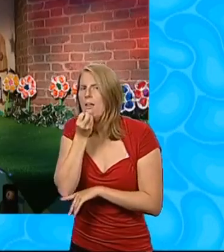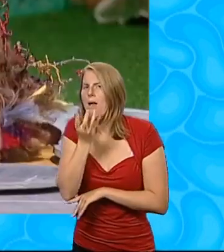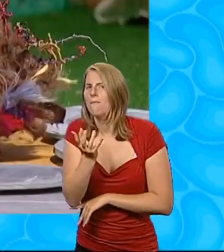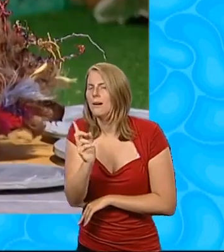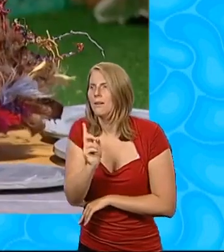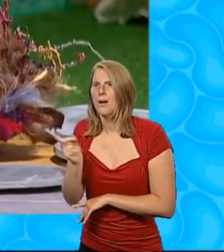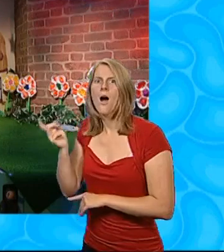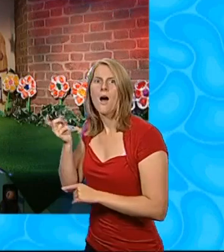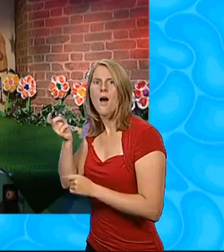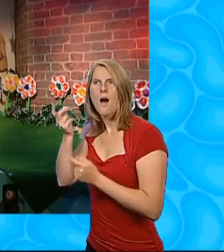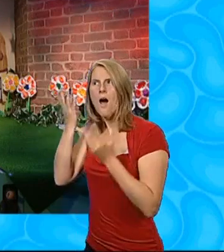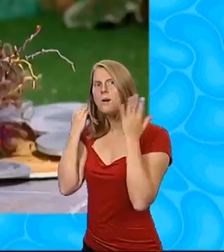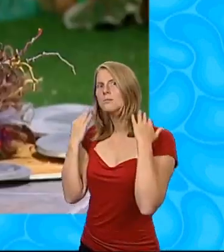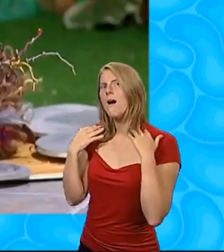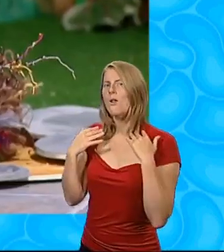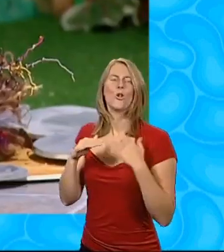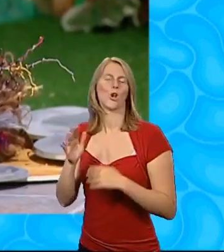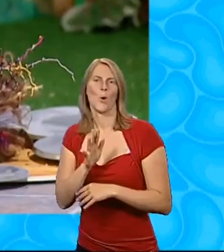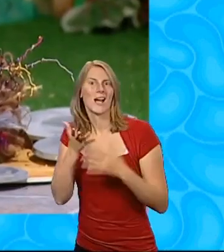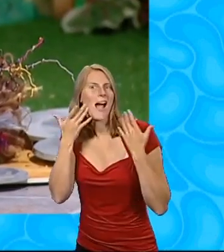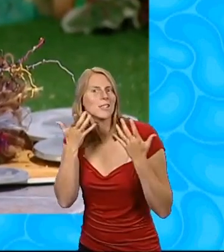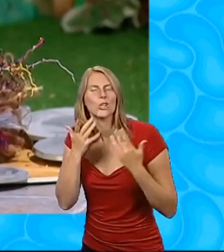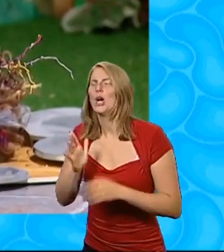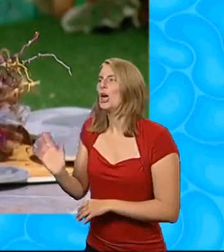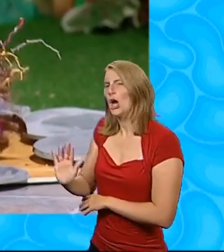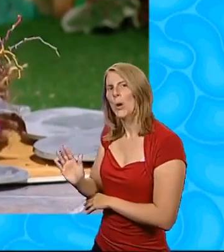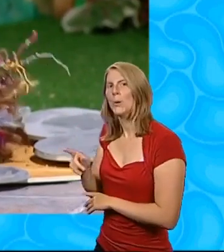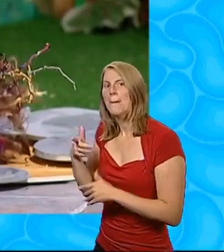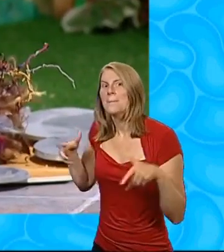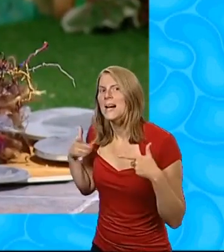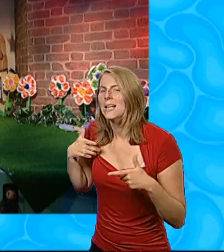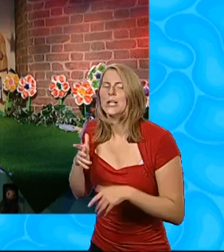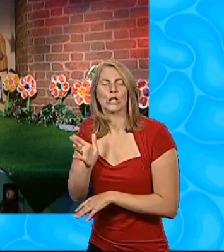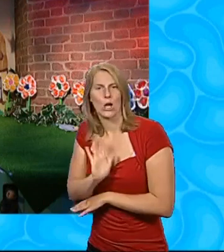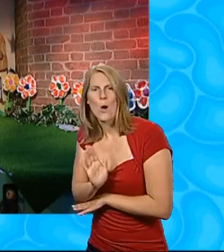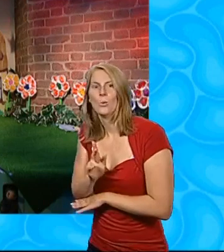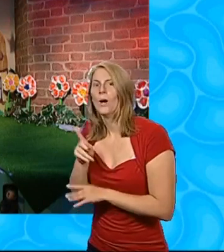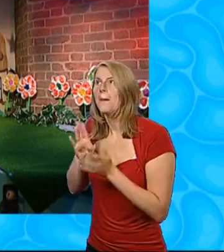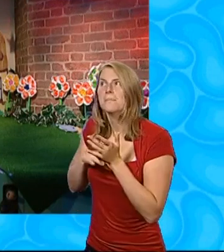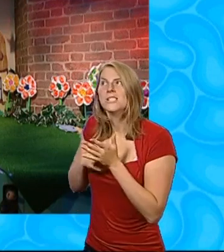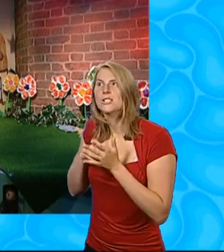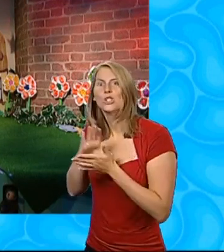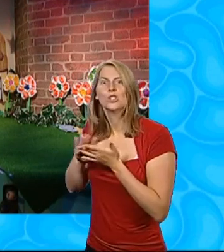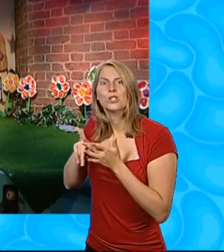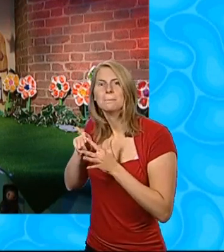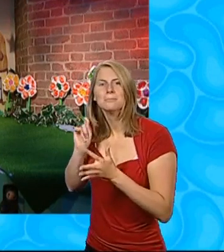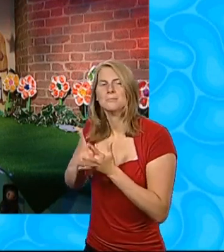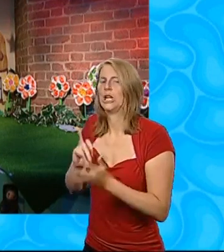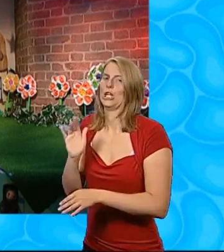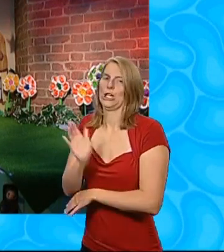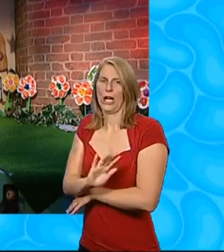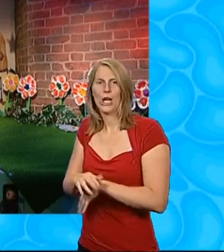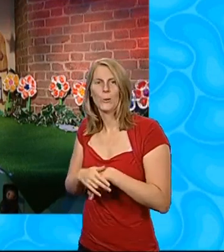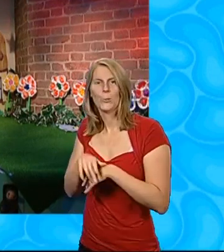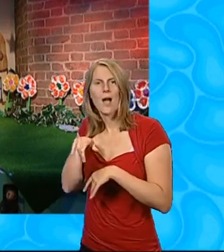No. Oh, a monkey. No. Called Mr. Chimps. No. No, she didn't have any of those things, right? She had